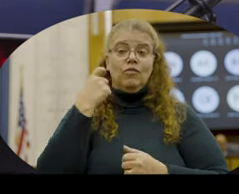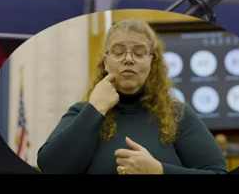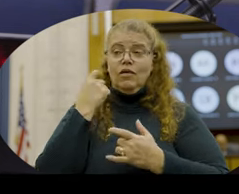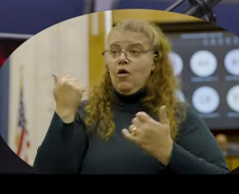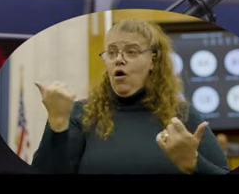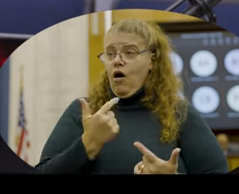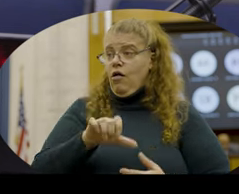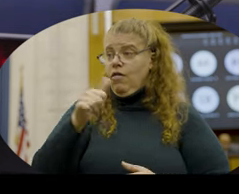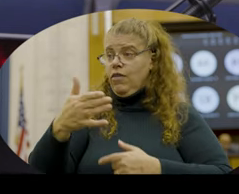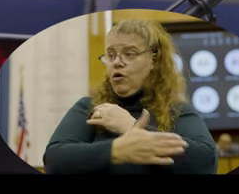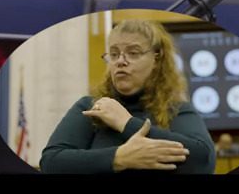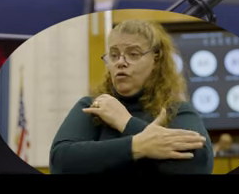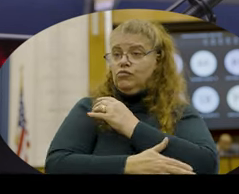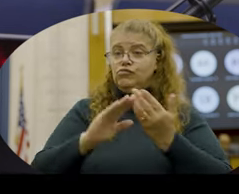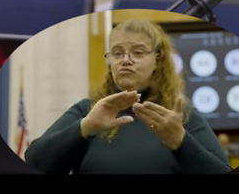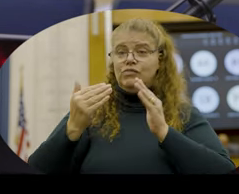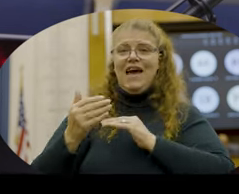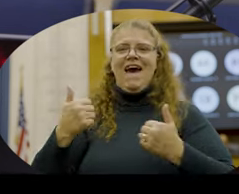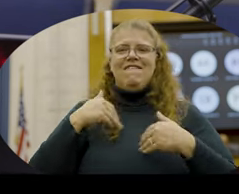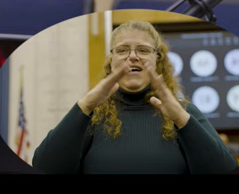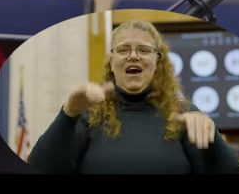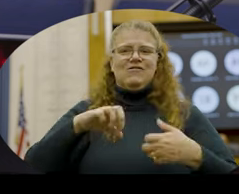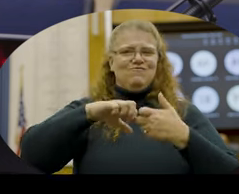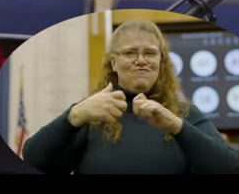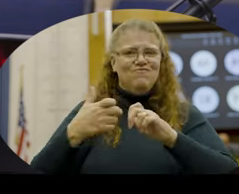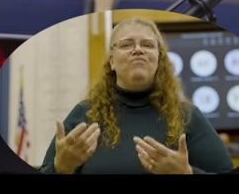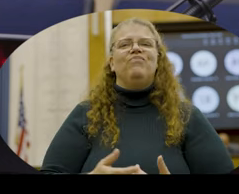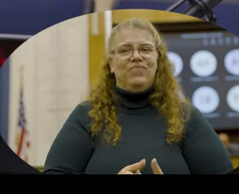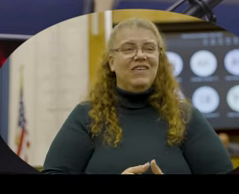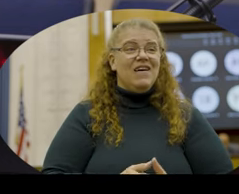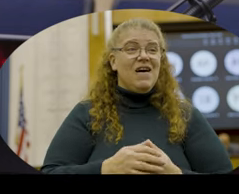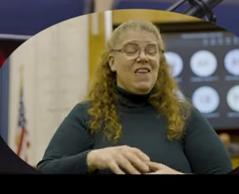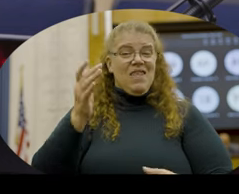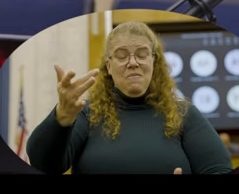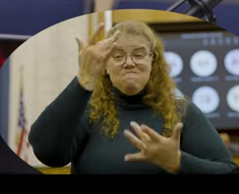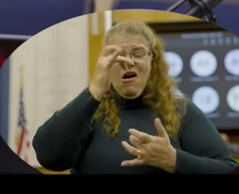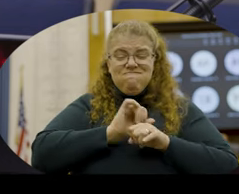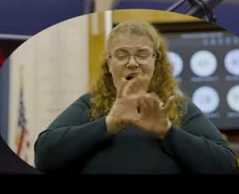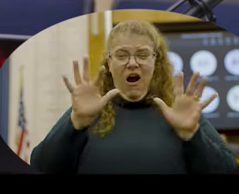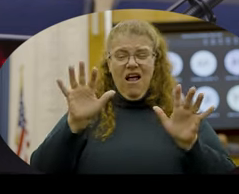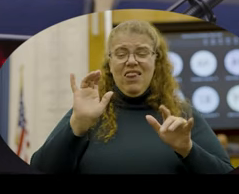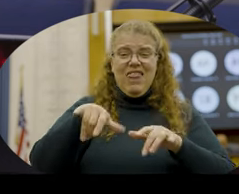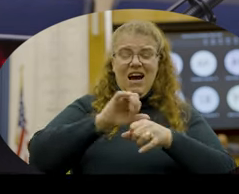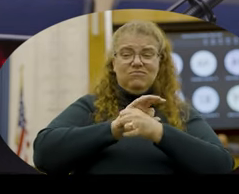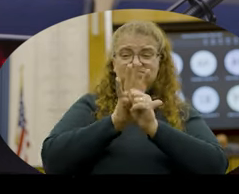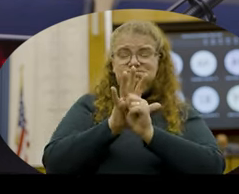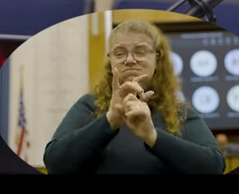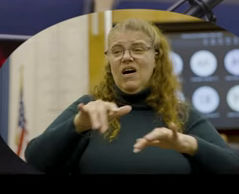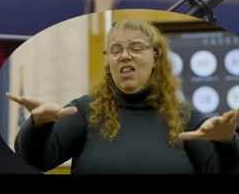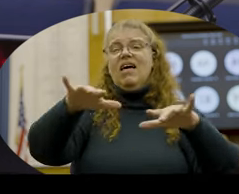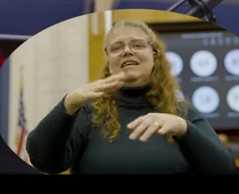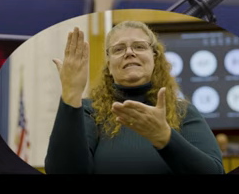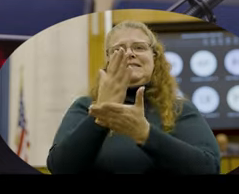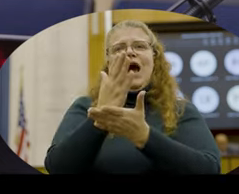cities across the country, is experiencing a housing crisis. The pandemic and related support programs, which are now ending,